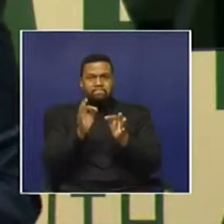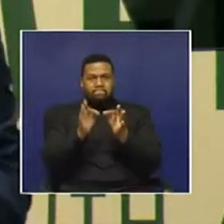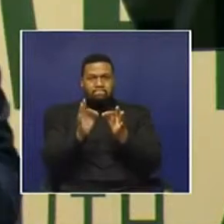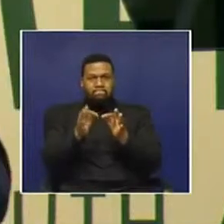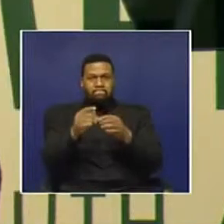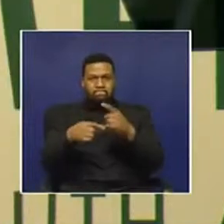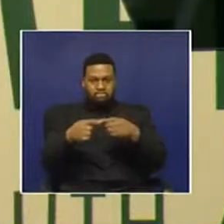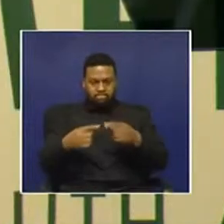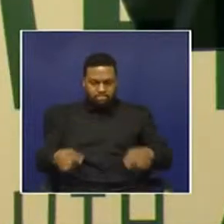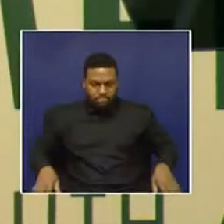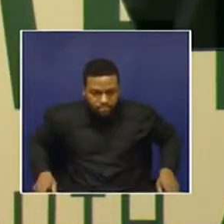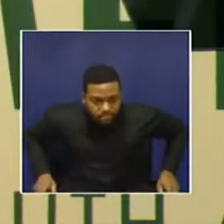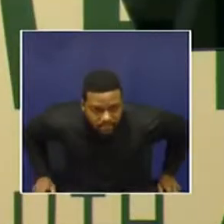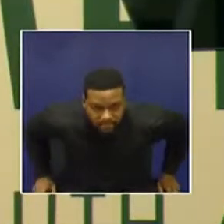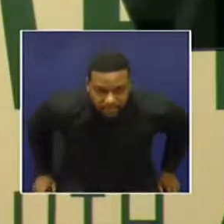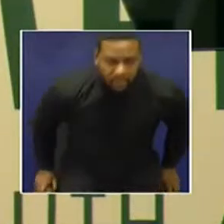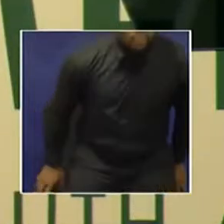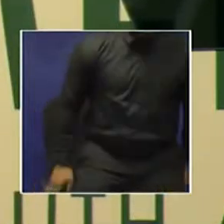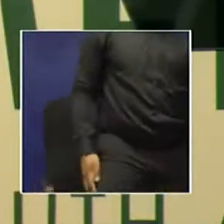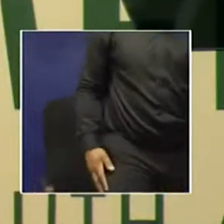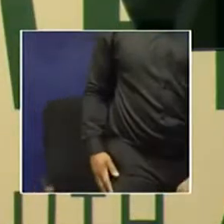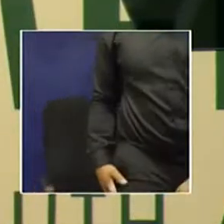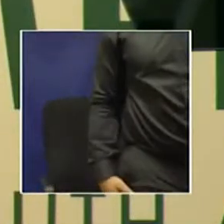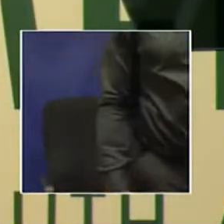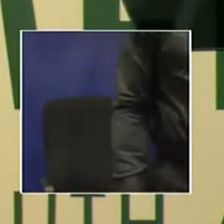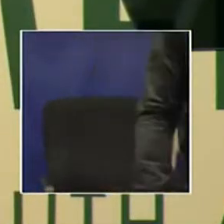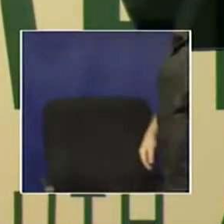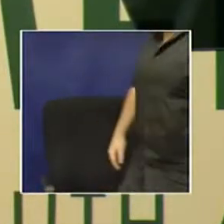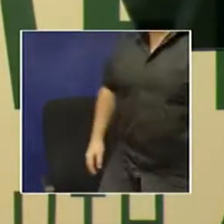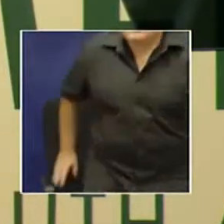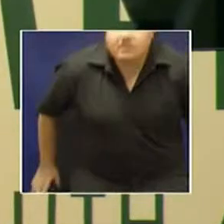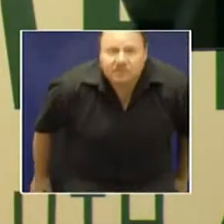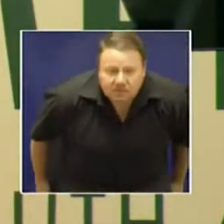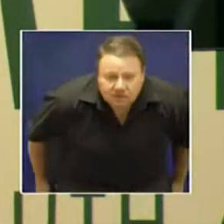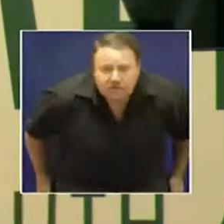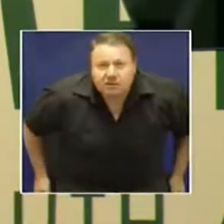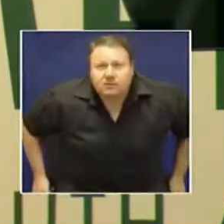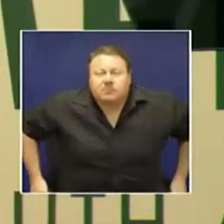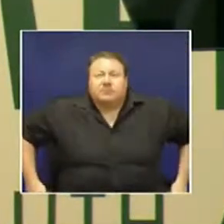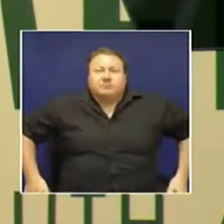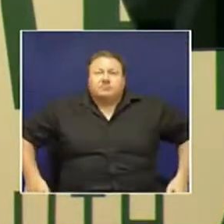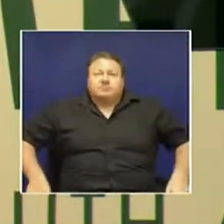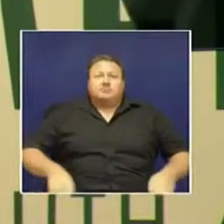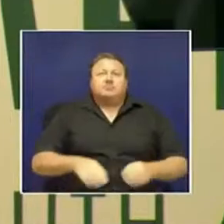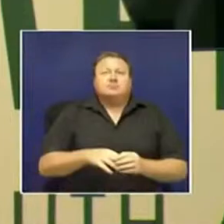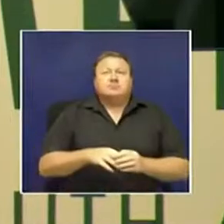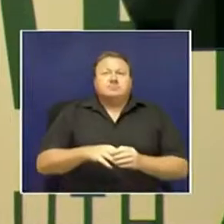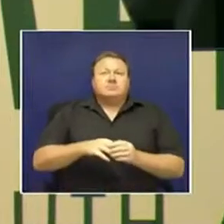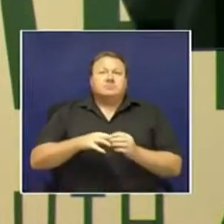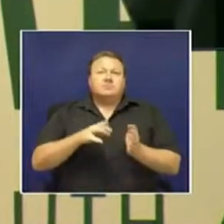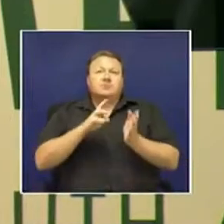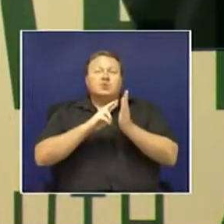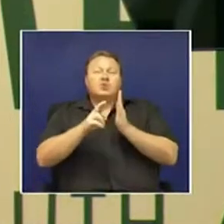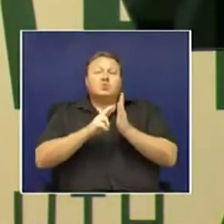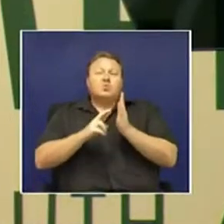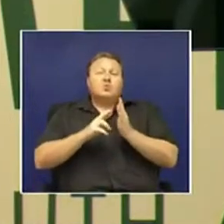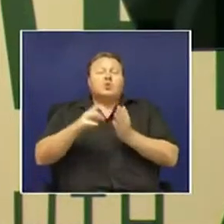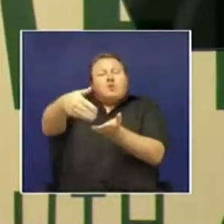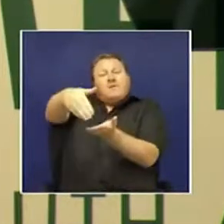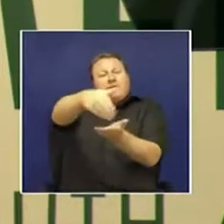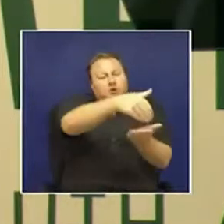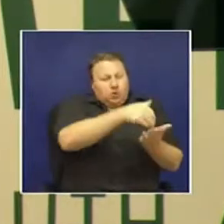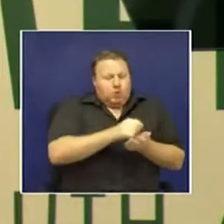On the division of revenue, which is the division of revenue says how money between the different spheres of government